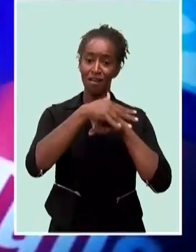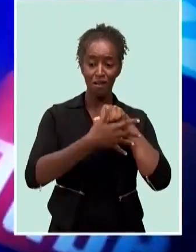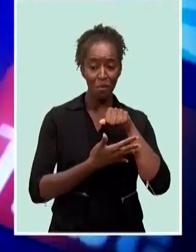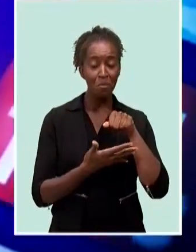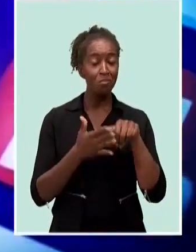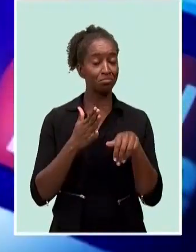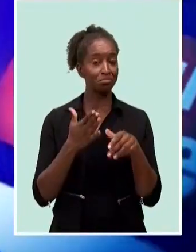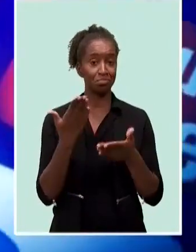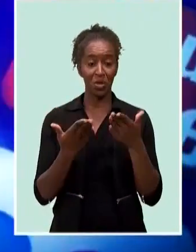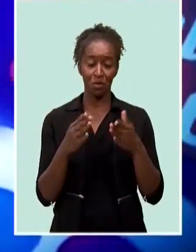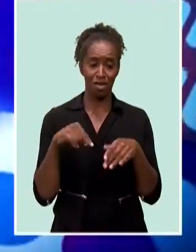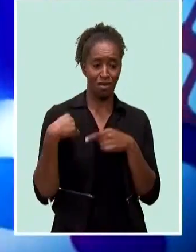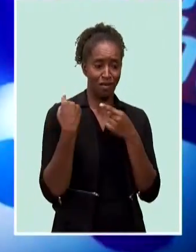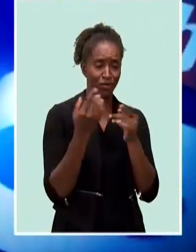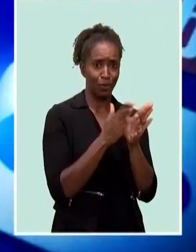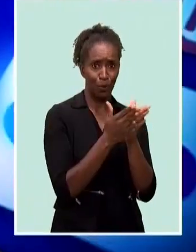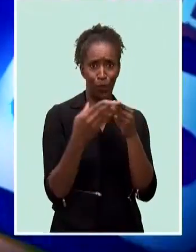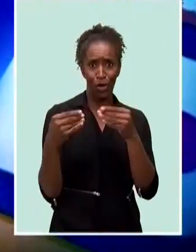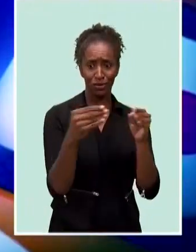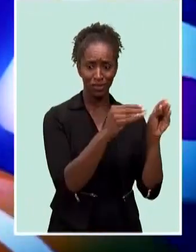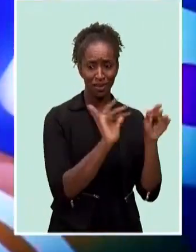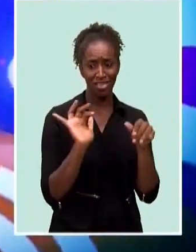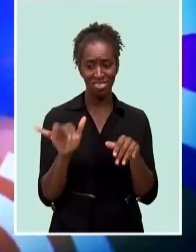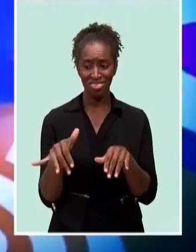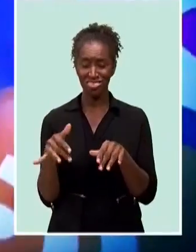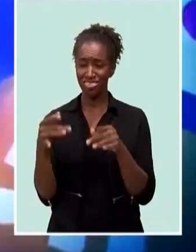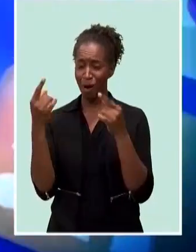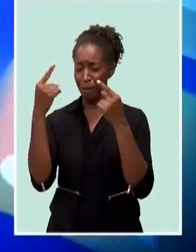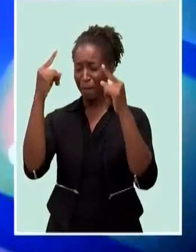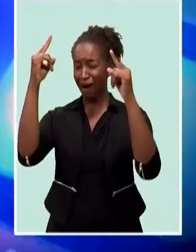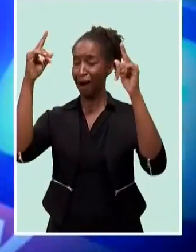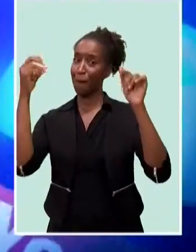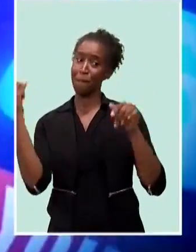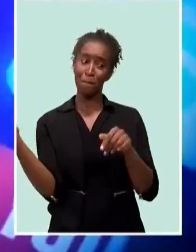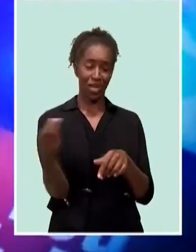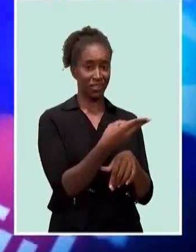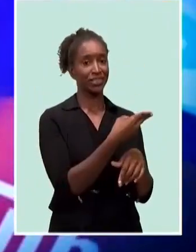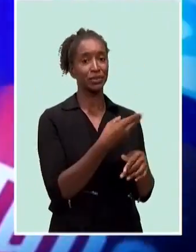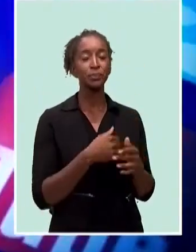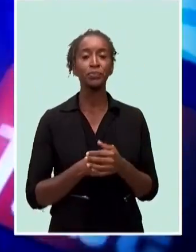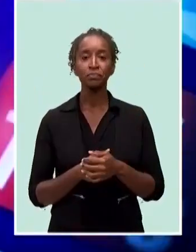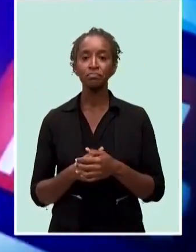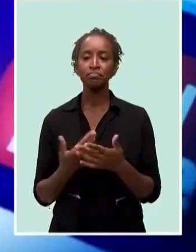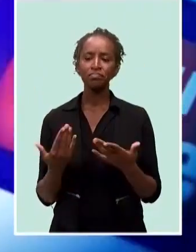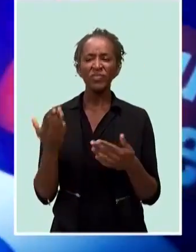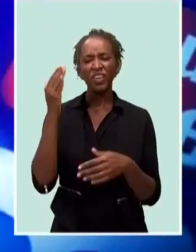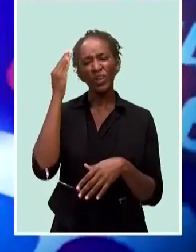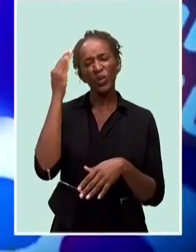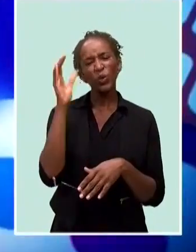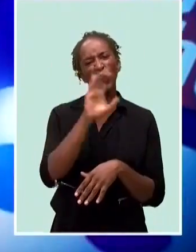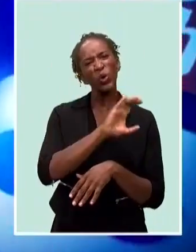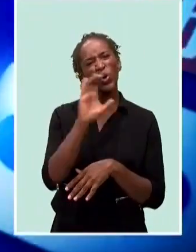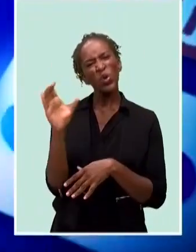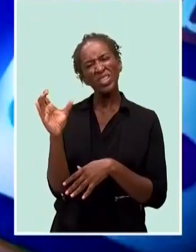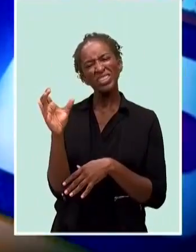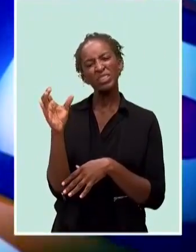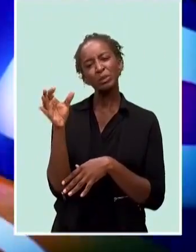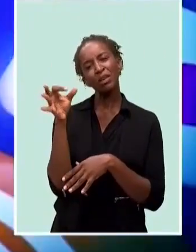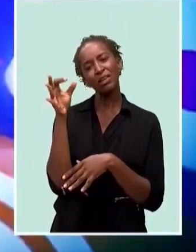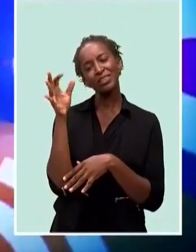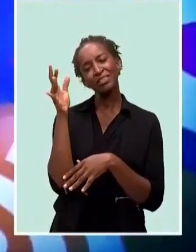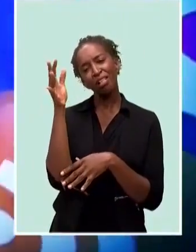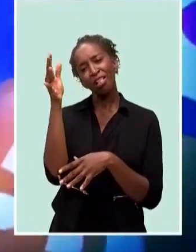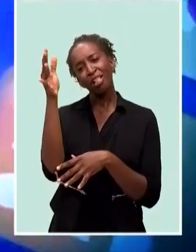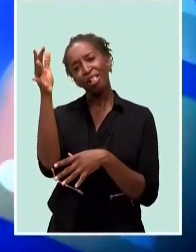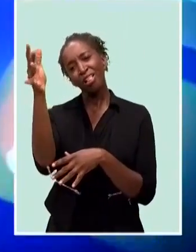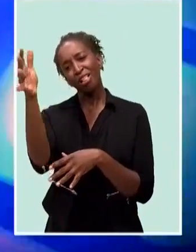far. Now, it seems like a good read judging by those numbers. And I know that Christmas is still a long time away and my birthday is gone, but I'm